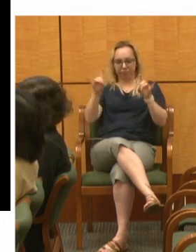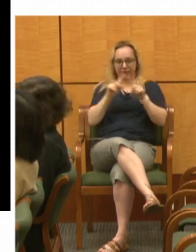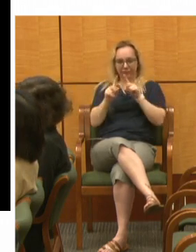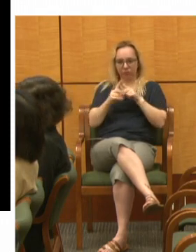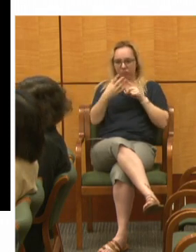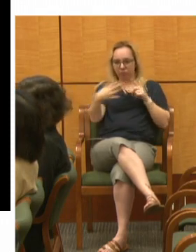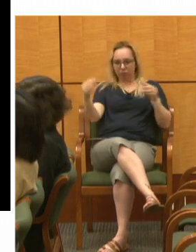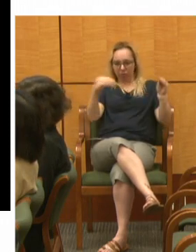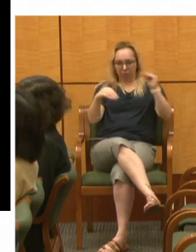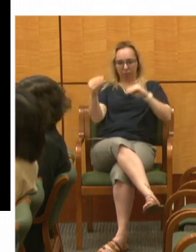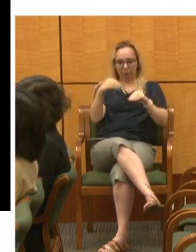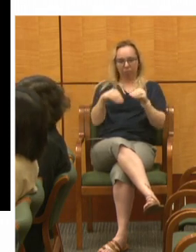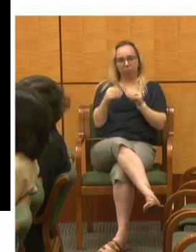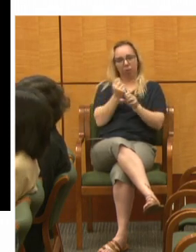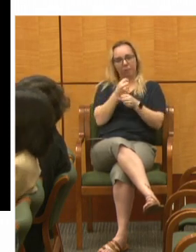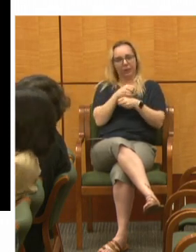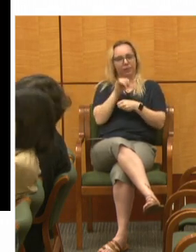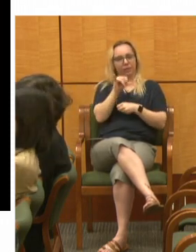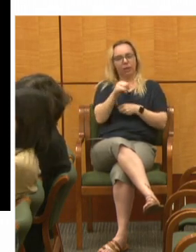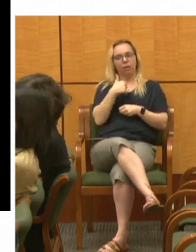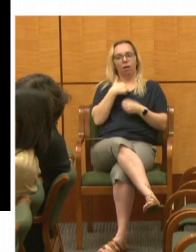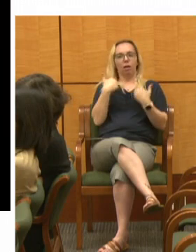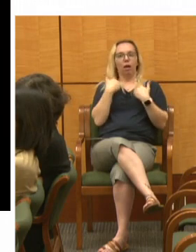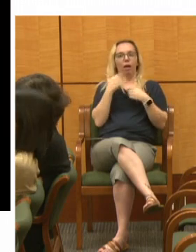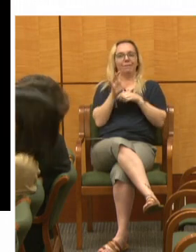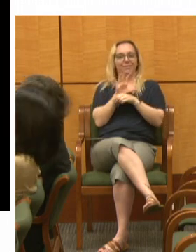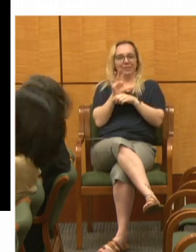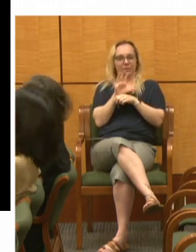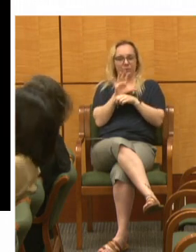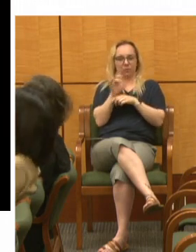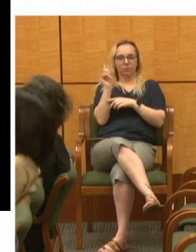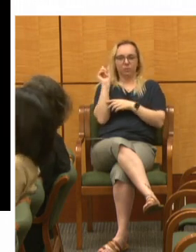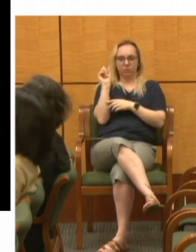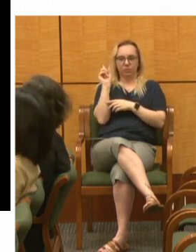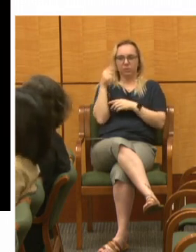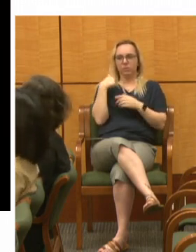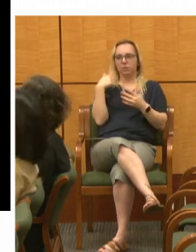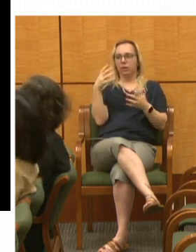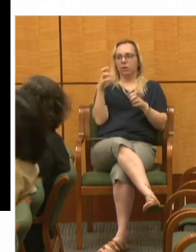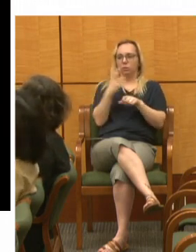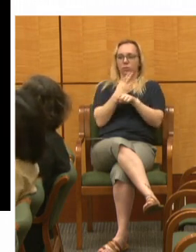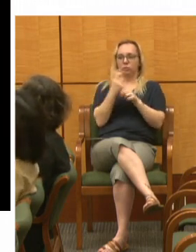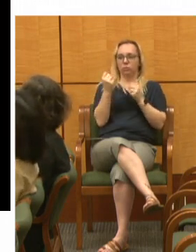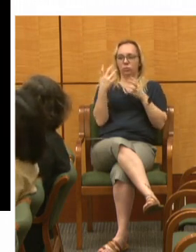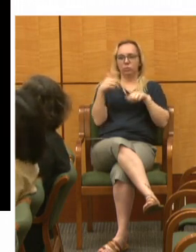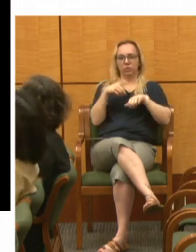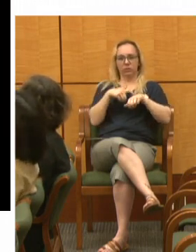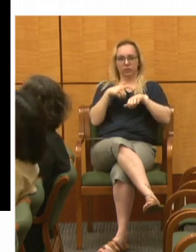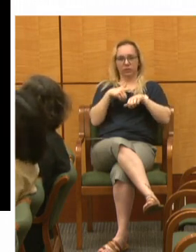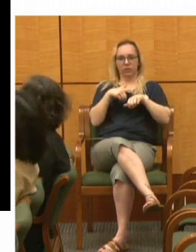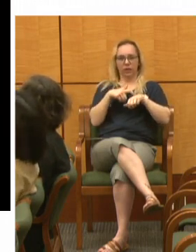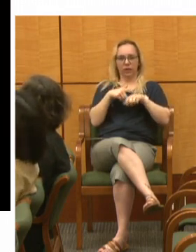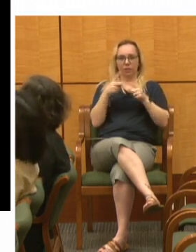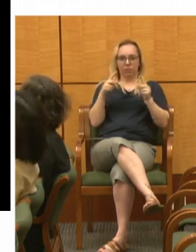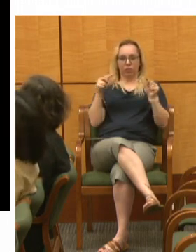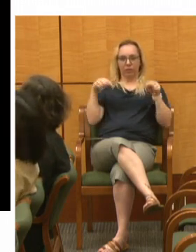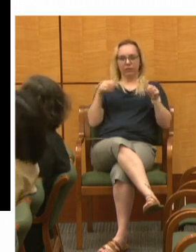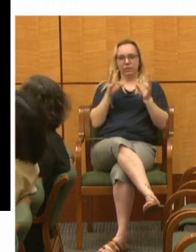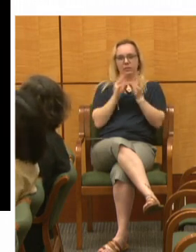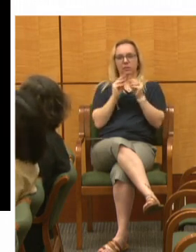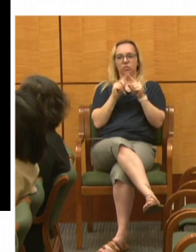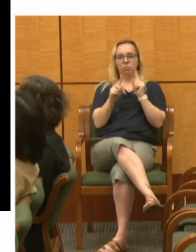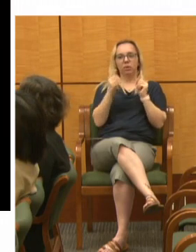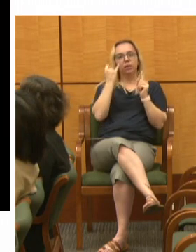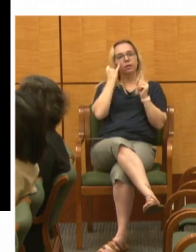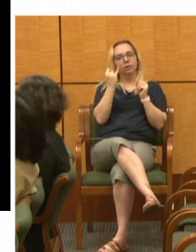quality control components. And I do have these videos here, and I don't want to take up too much time here in this introductory section, but if it's something